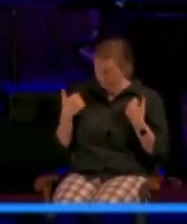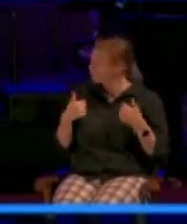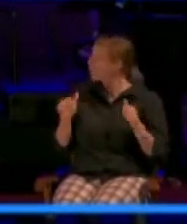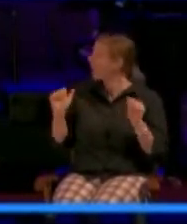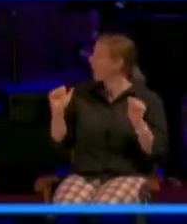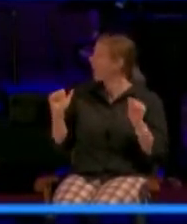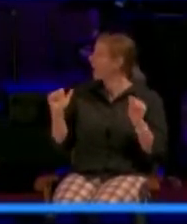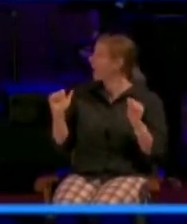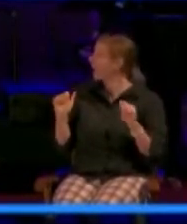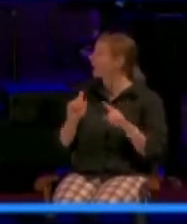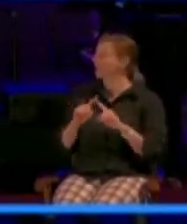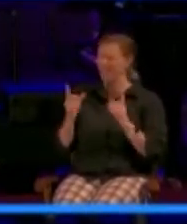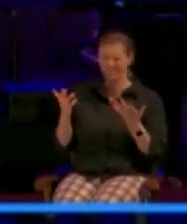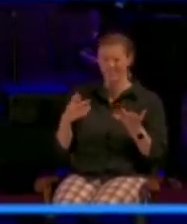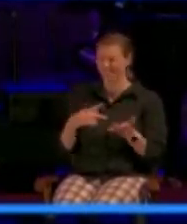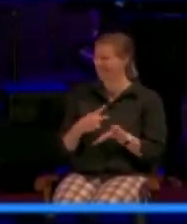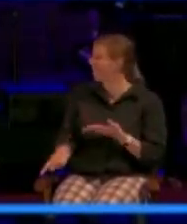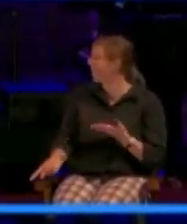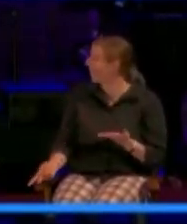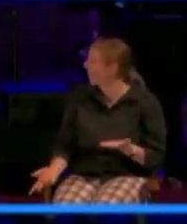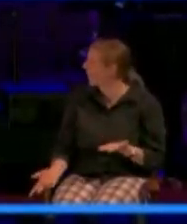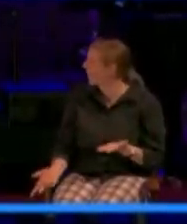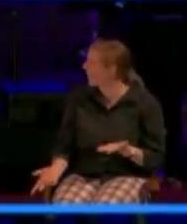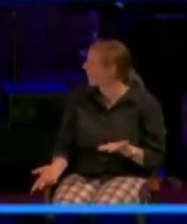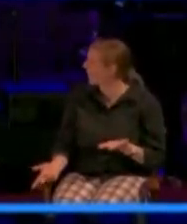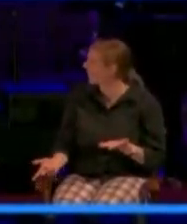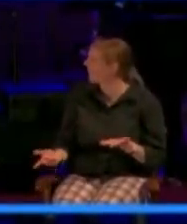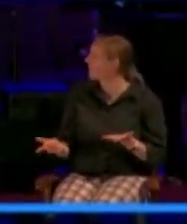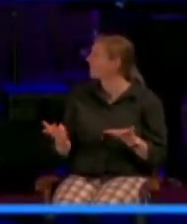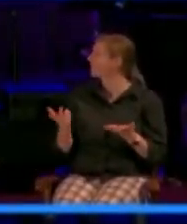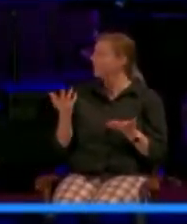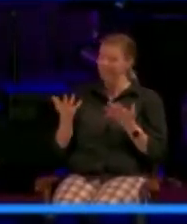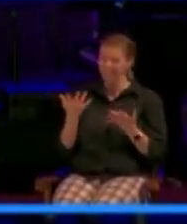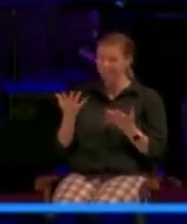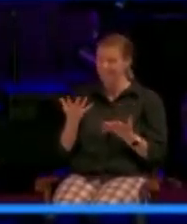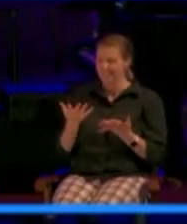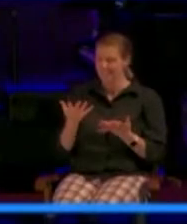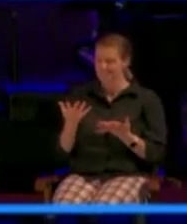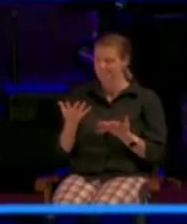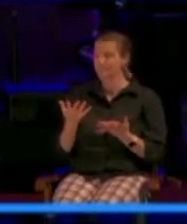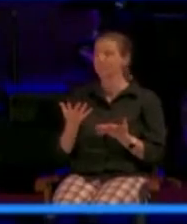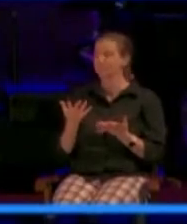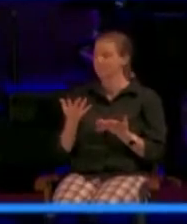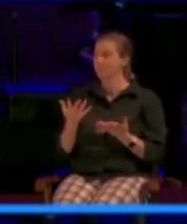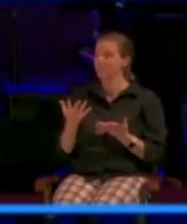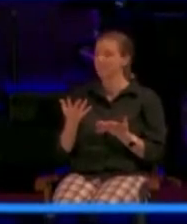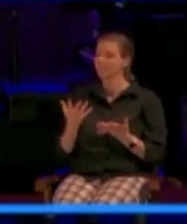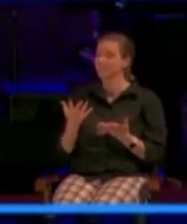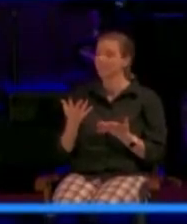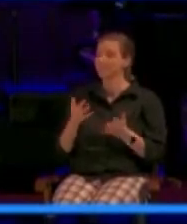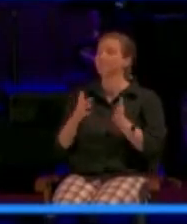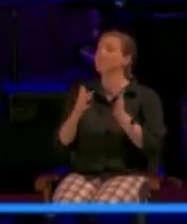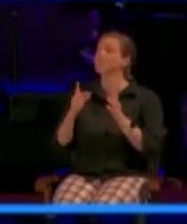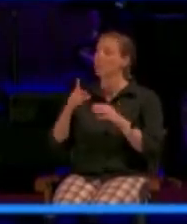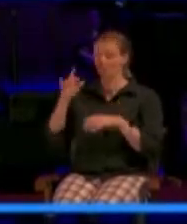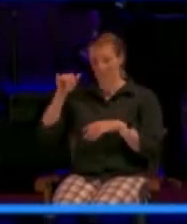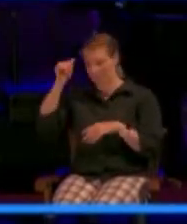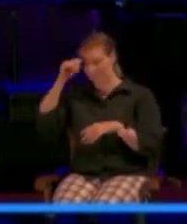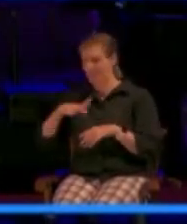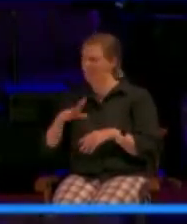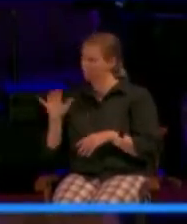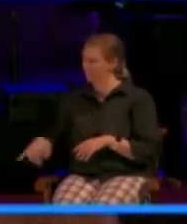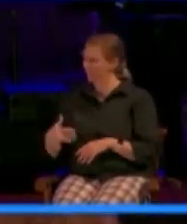I'm lacking something and I'm wanting in my life. Well, look at Jesus' response, because it's